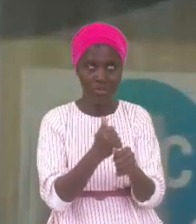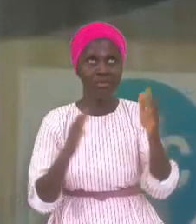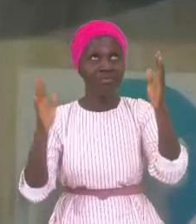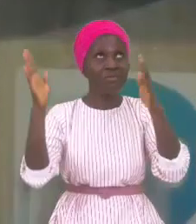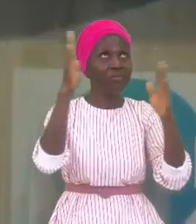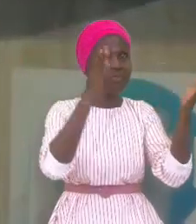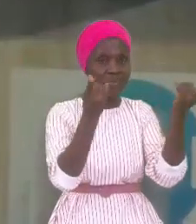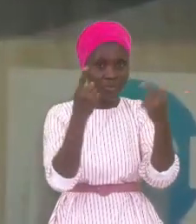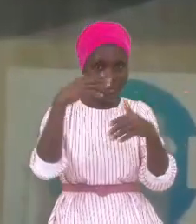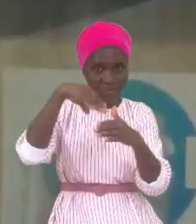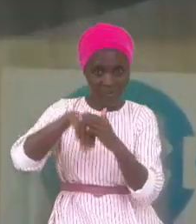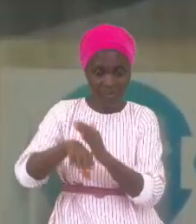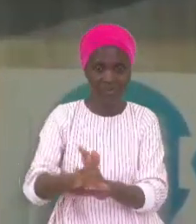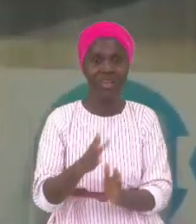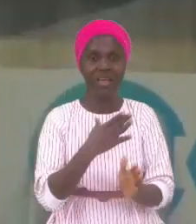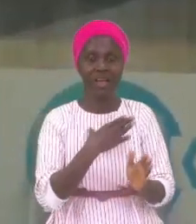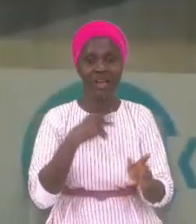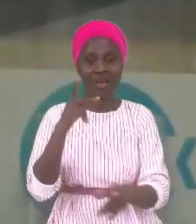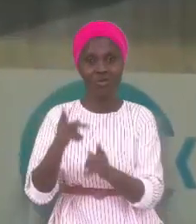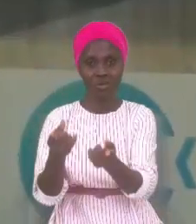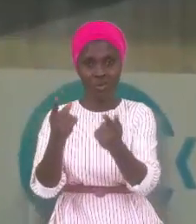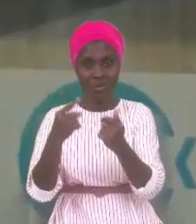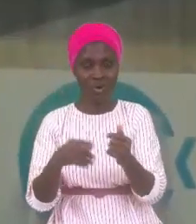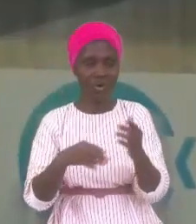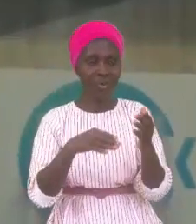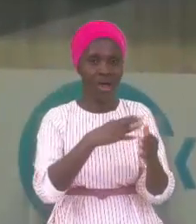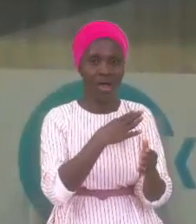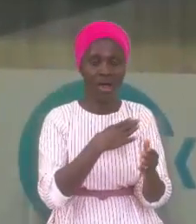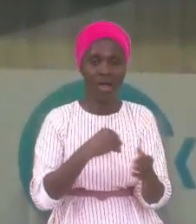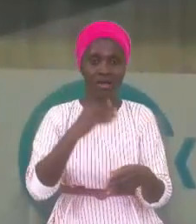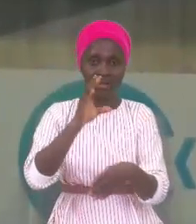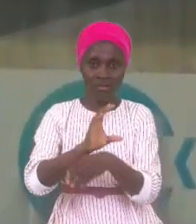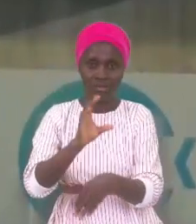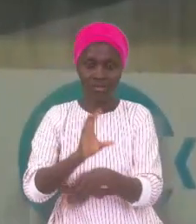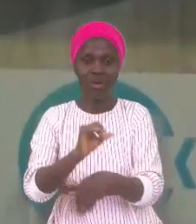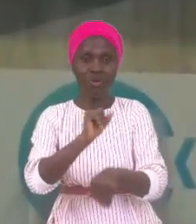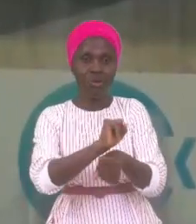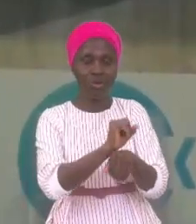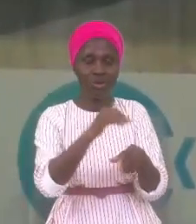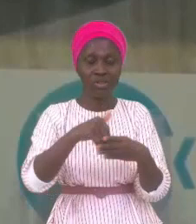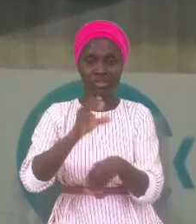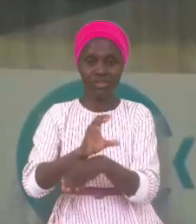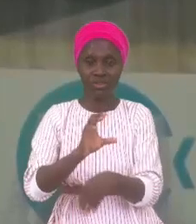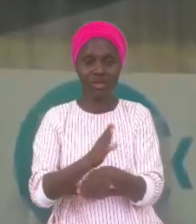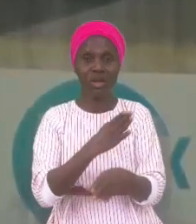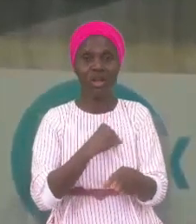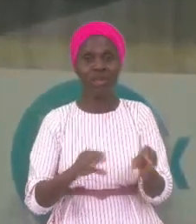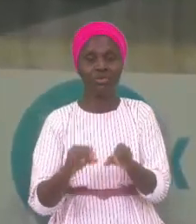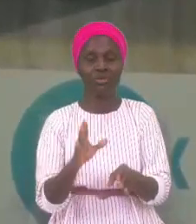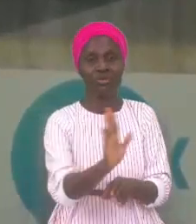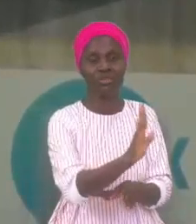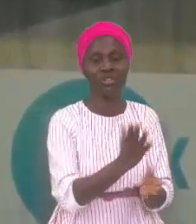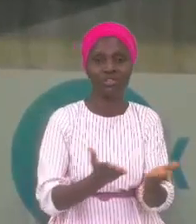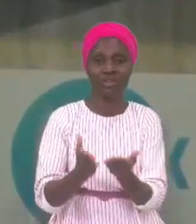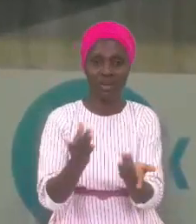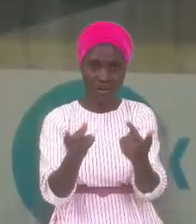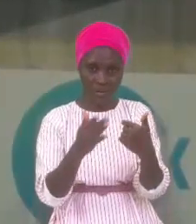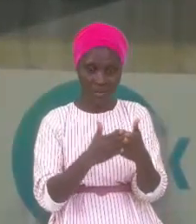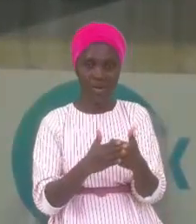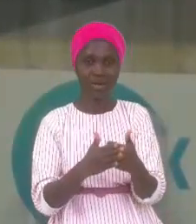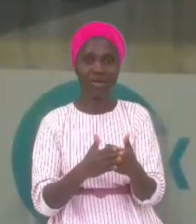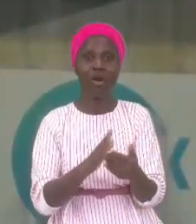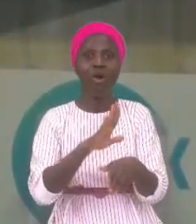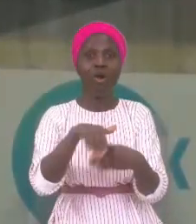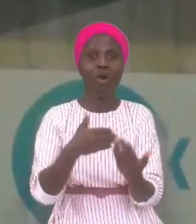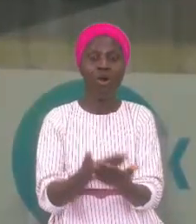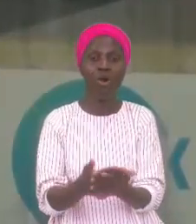to go and do their work and do their services to the world during the week and then come back. It says all the various